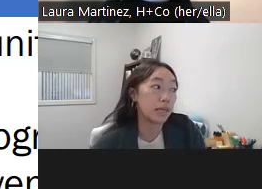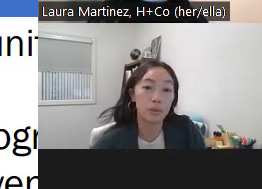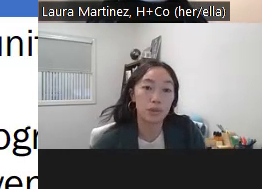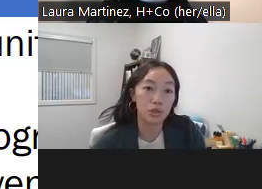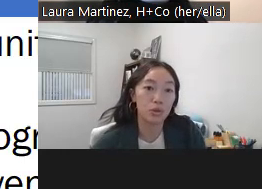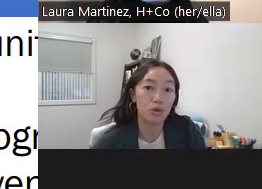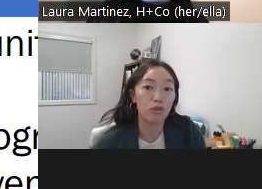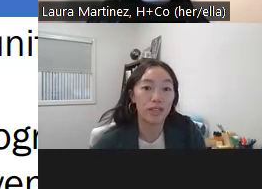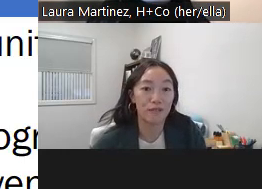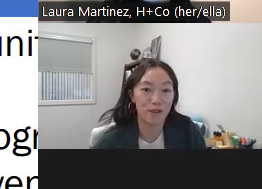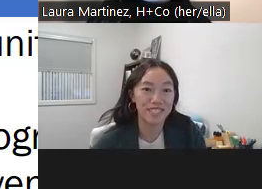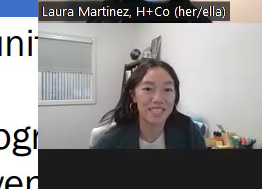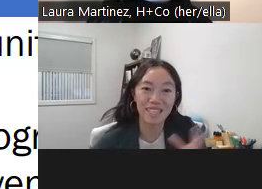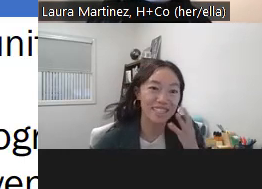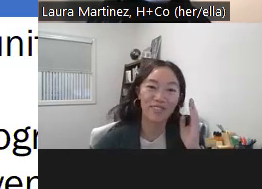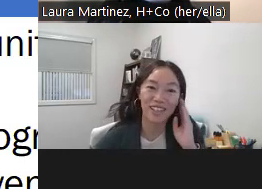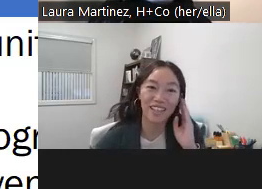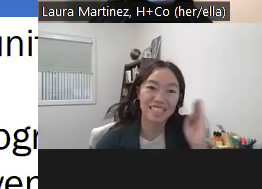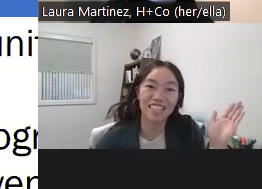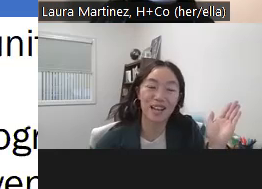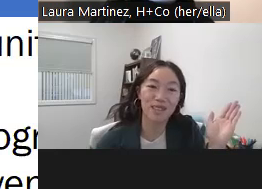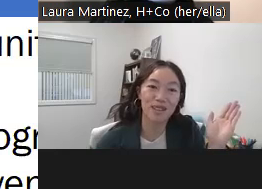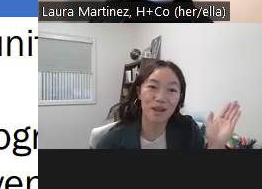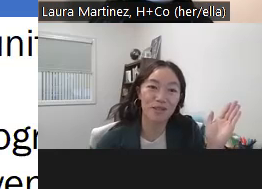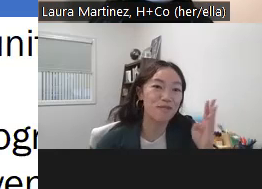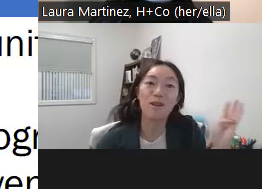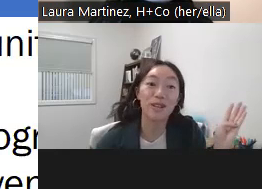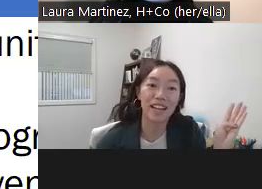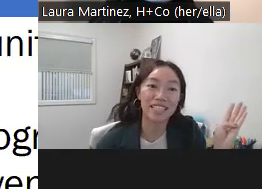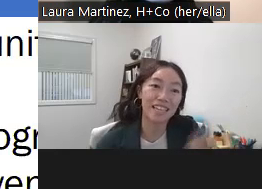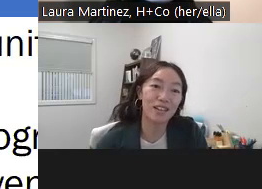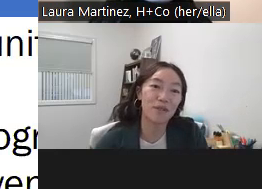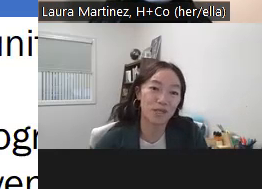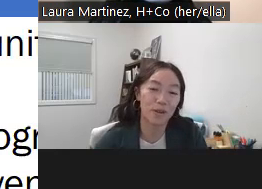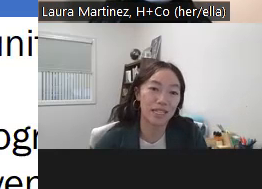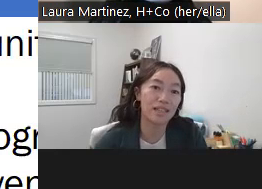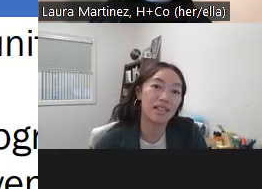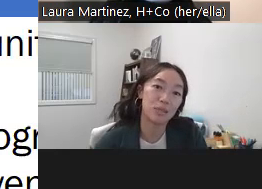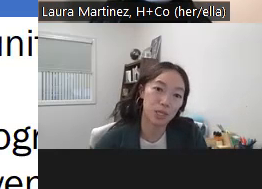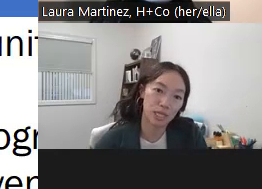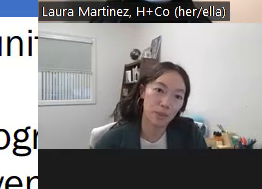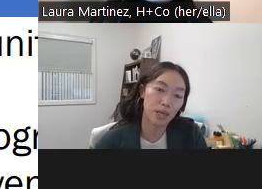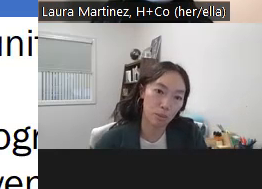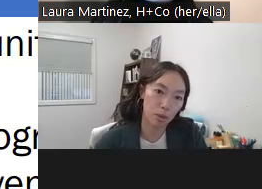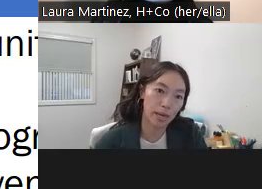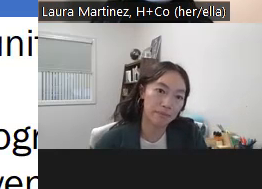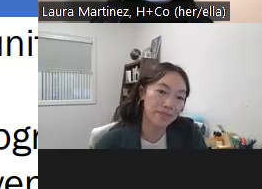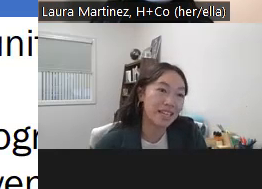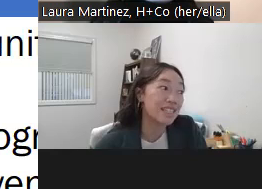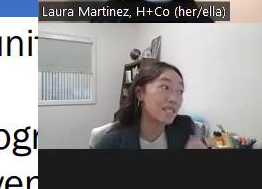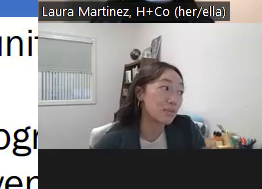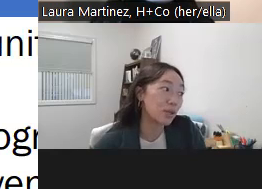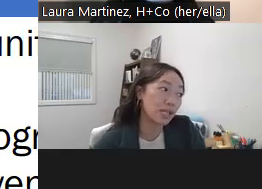to be able to hopefully get folks enticed. And when it's that time to think about, mowing grass again, folks are ready to participate in the